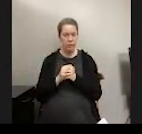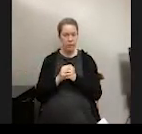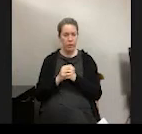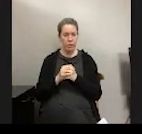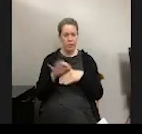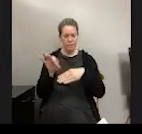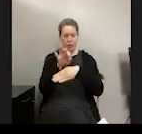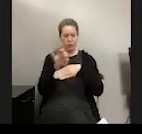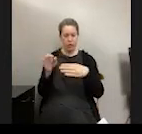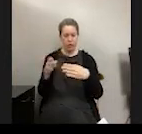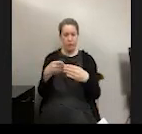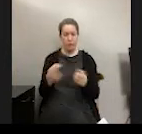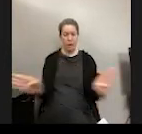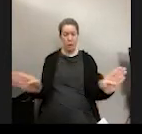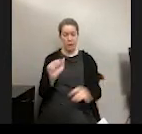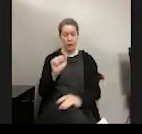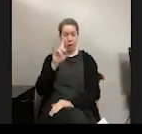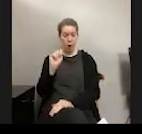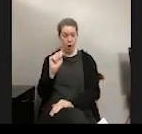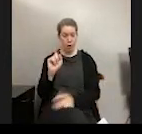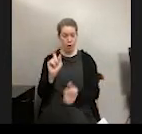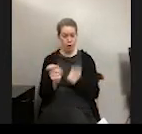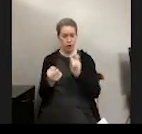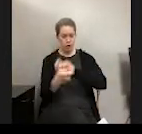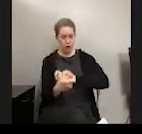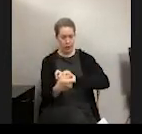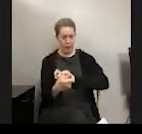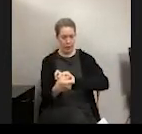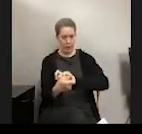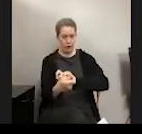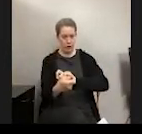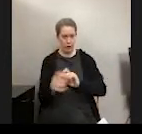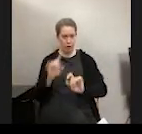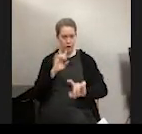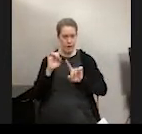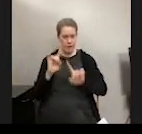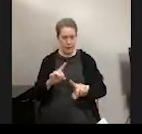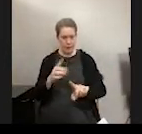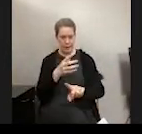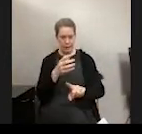art change in terms of commanding and directing attention of the public?